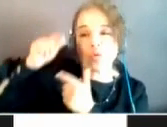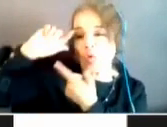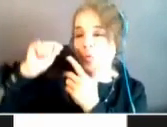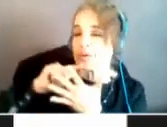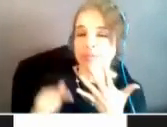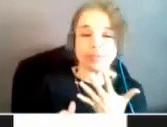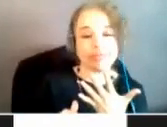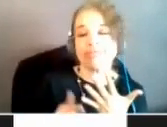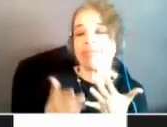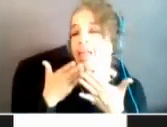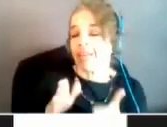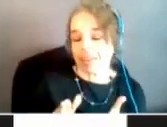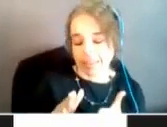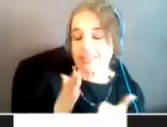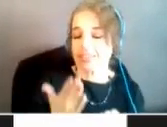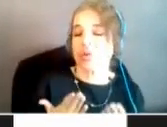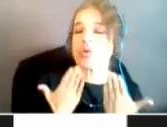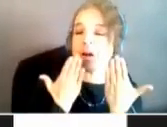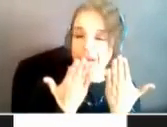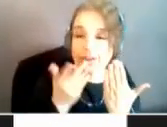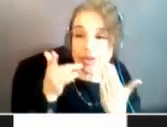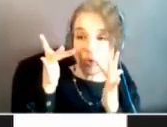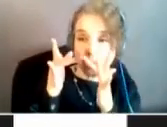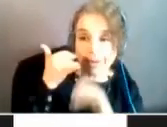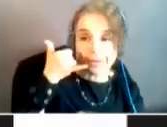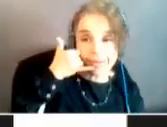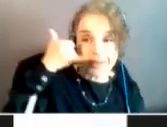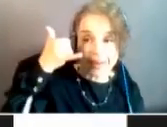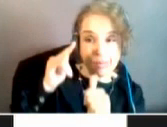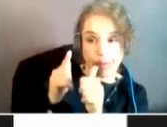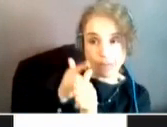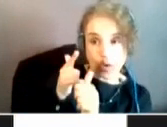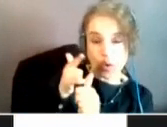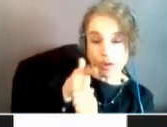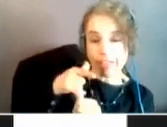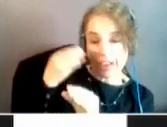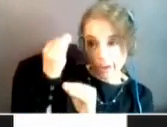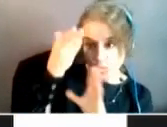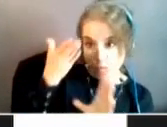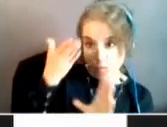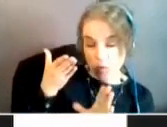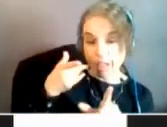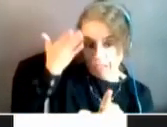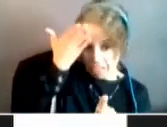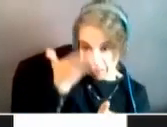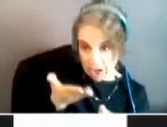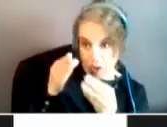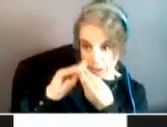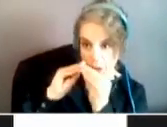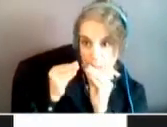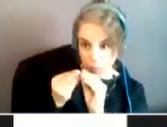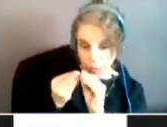moved online, so they are suggesting that you contact them first. And so the information is all there on